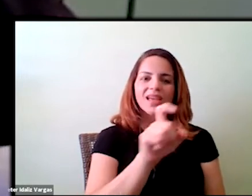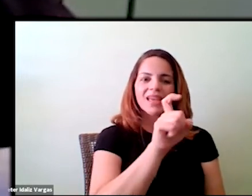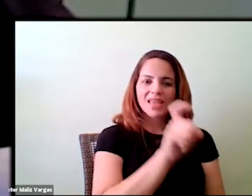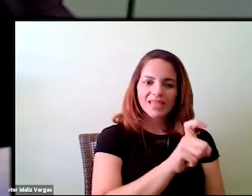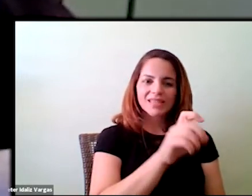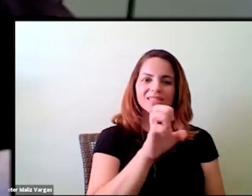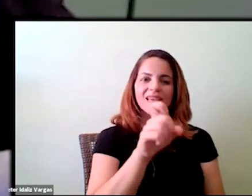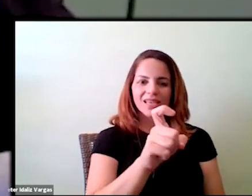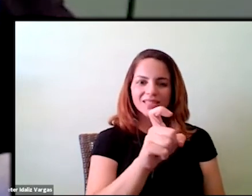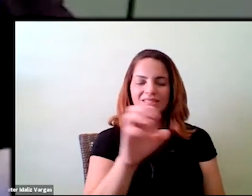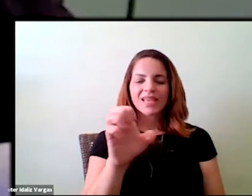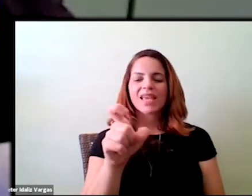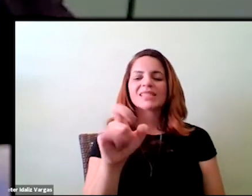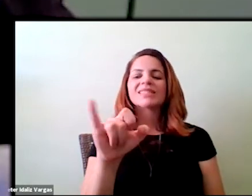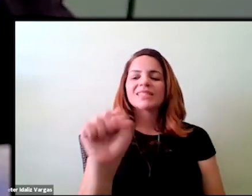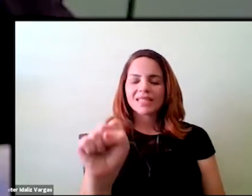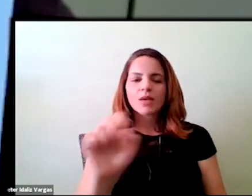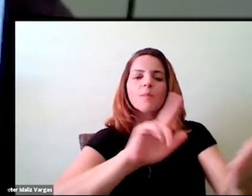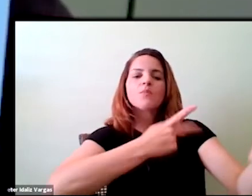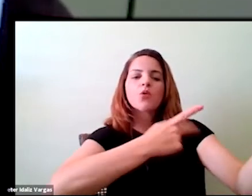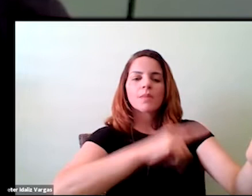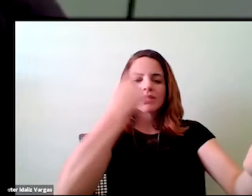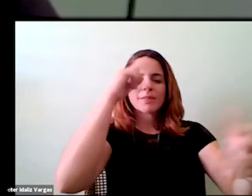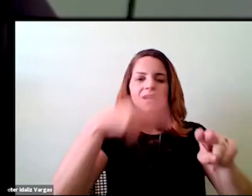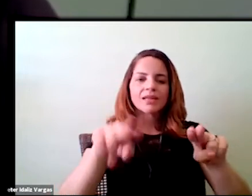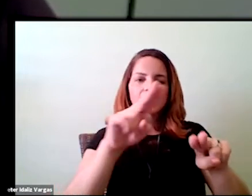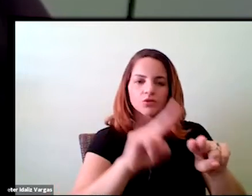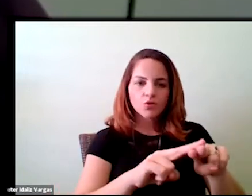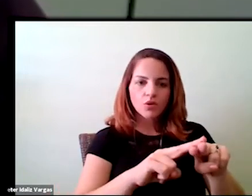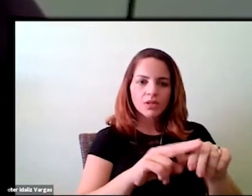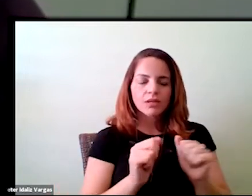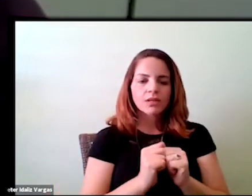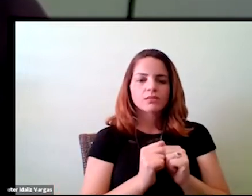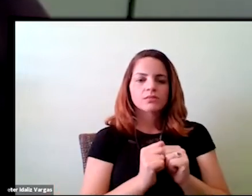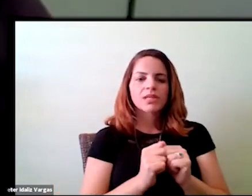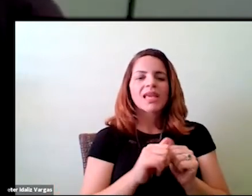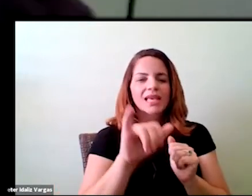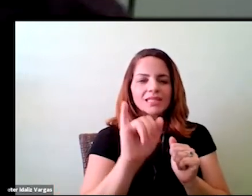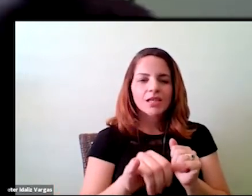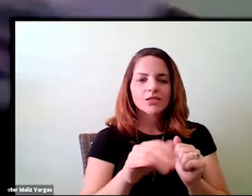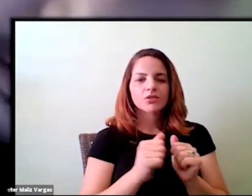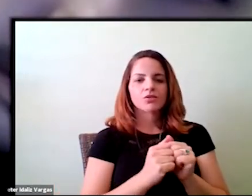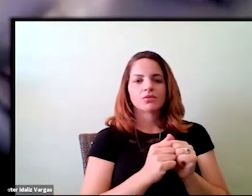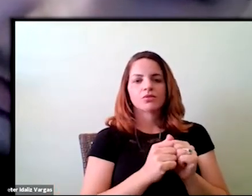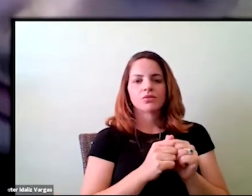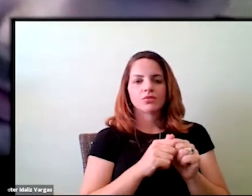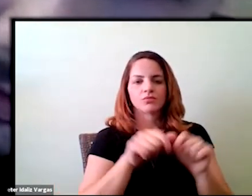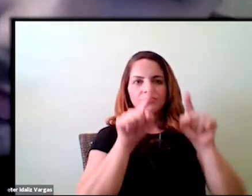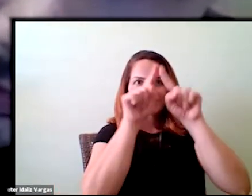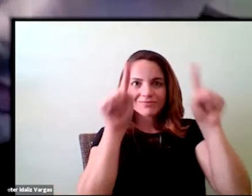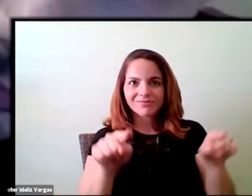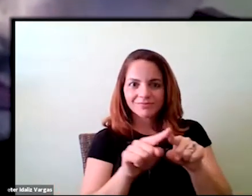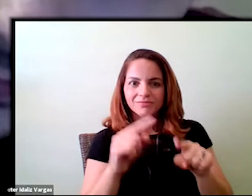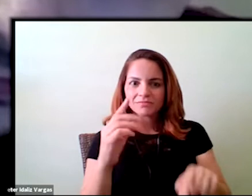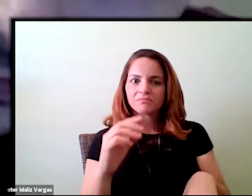la Nación, Poems for the Nation. This is a great cover, isn't it? Look at that.